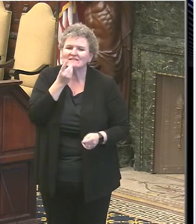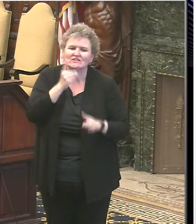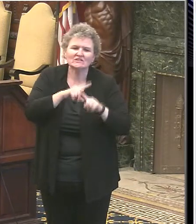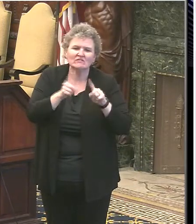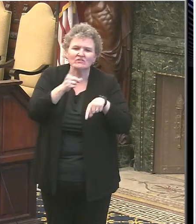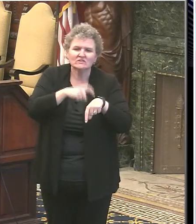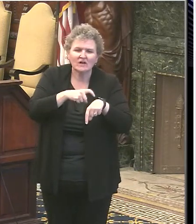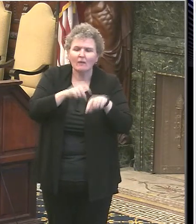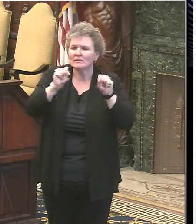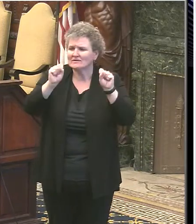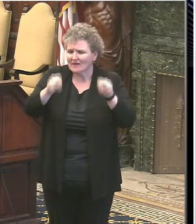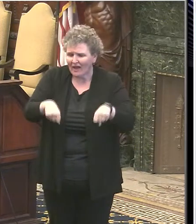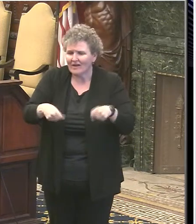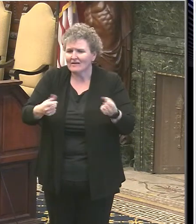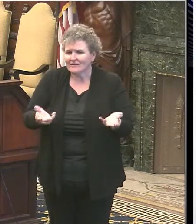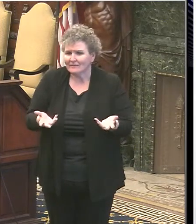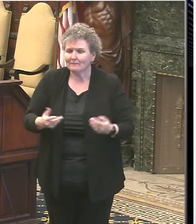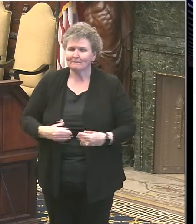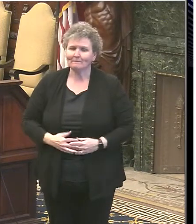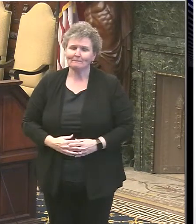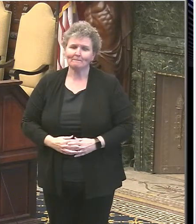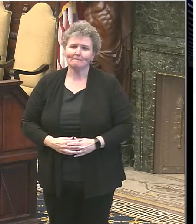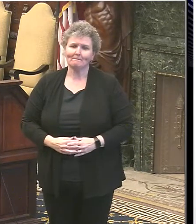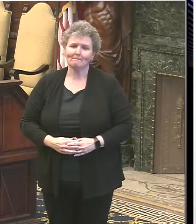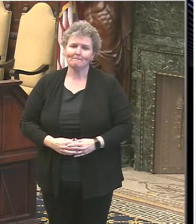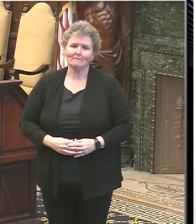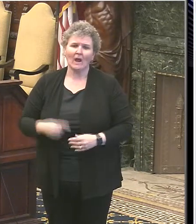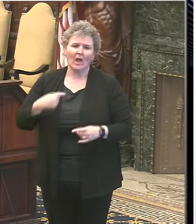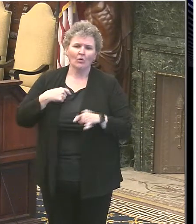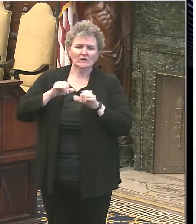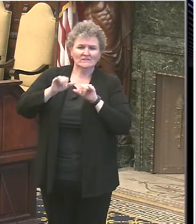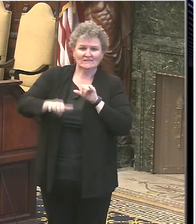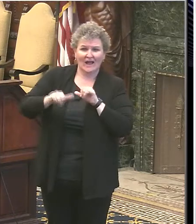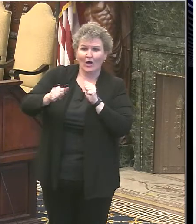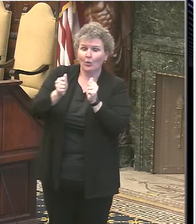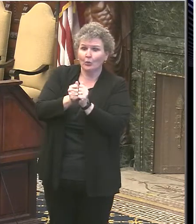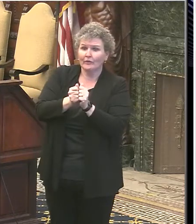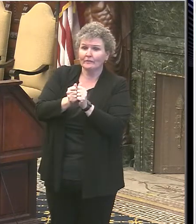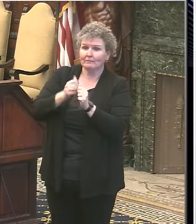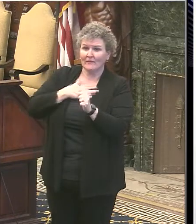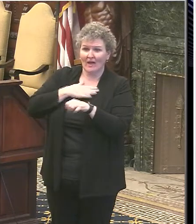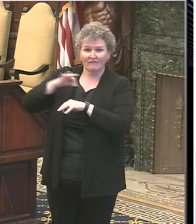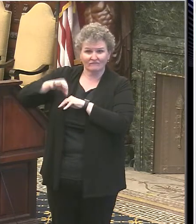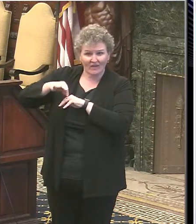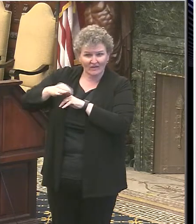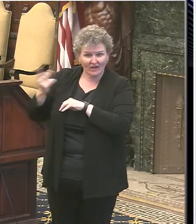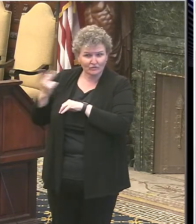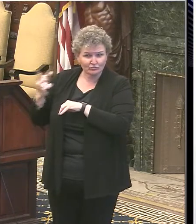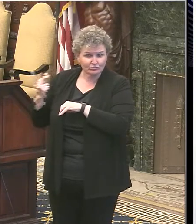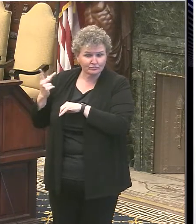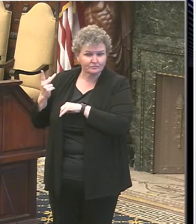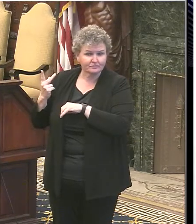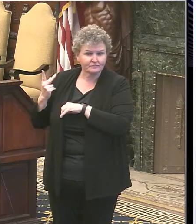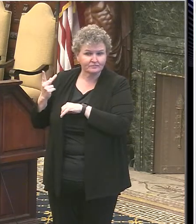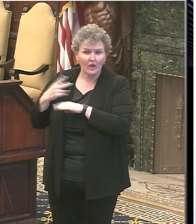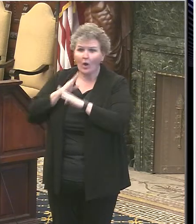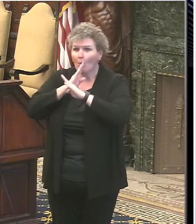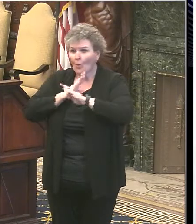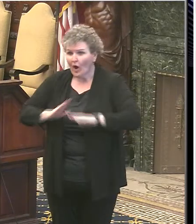time, and I'll just hang out with my fiance and have quiet dinner